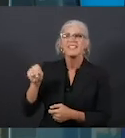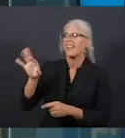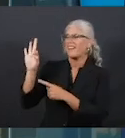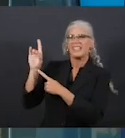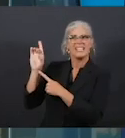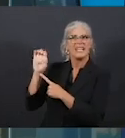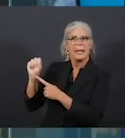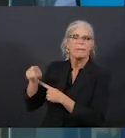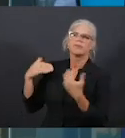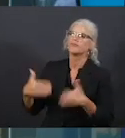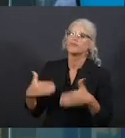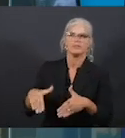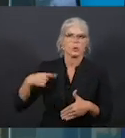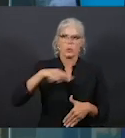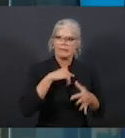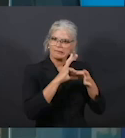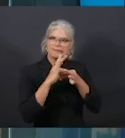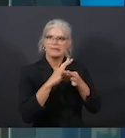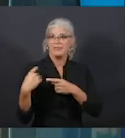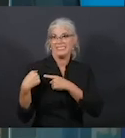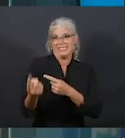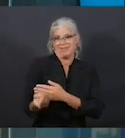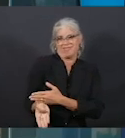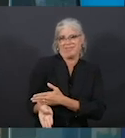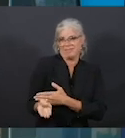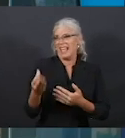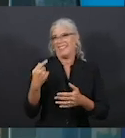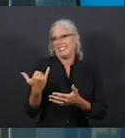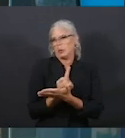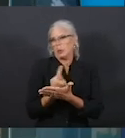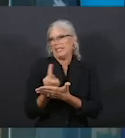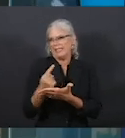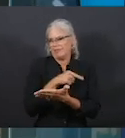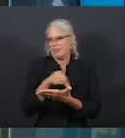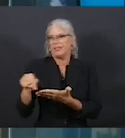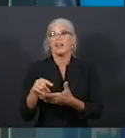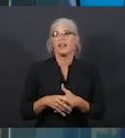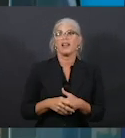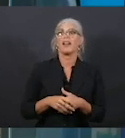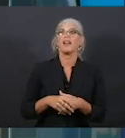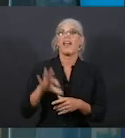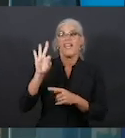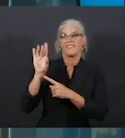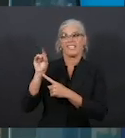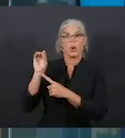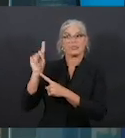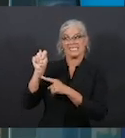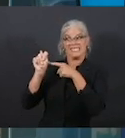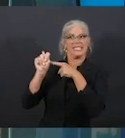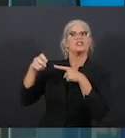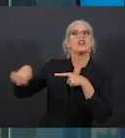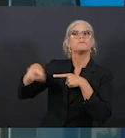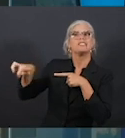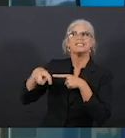having interagency coordination since early this week. At the Florida Department of Transportation, we started coordination calls and staging and